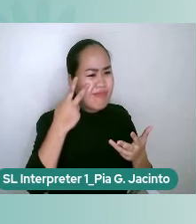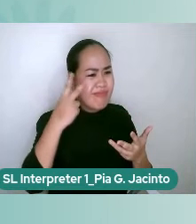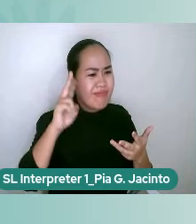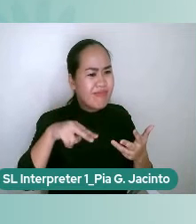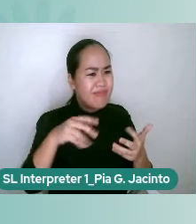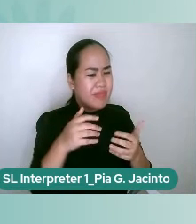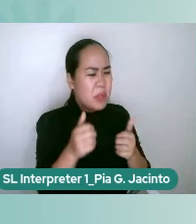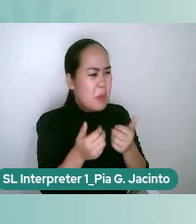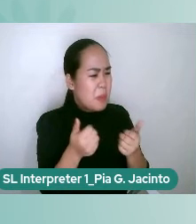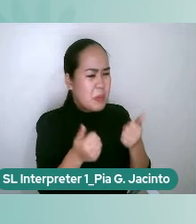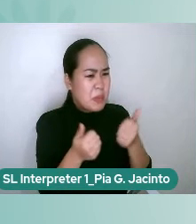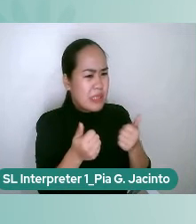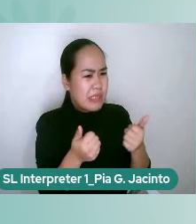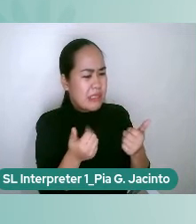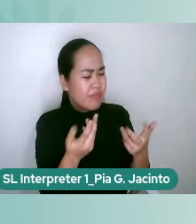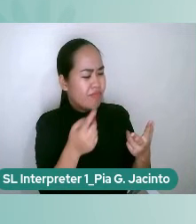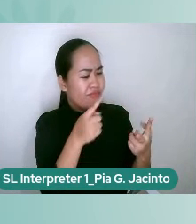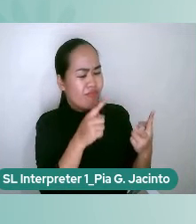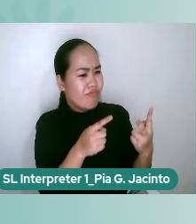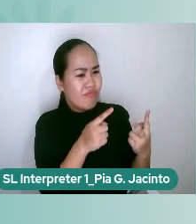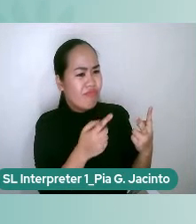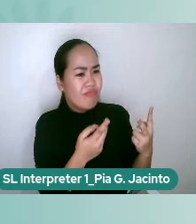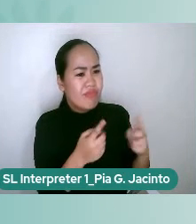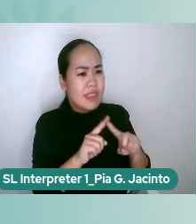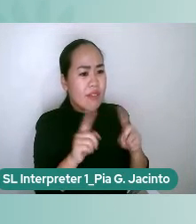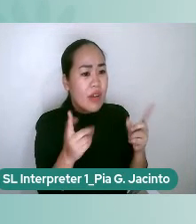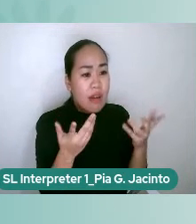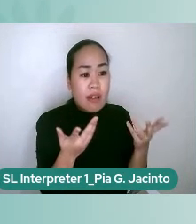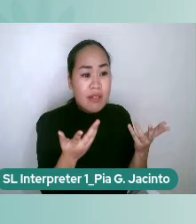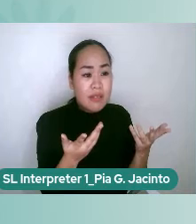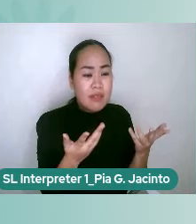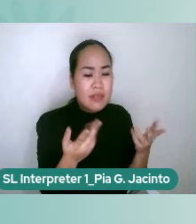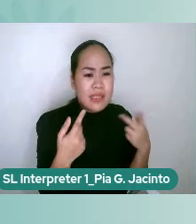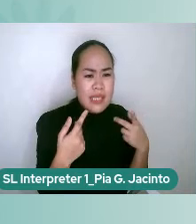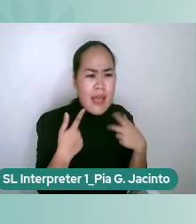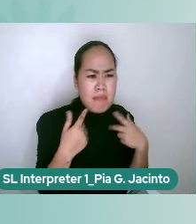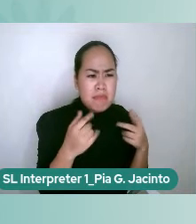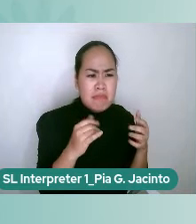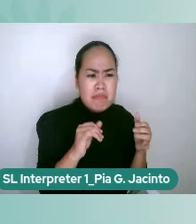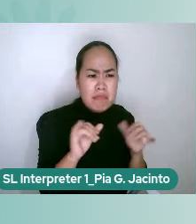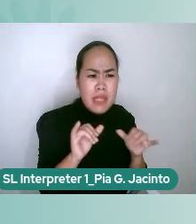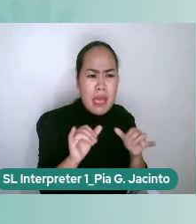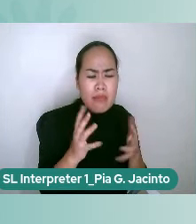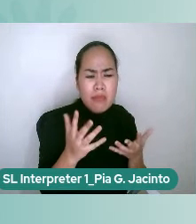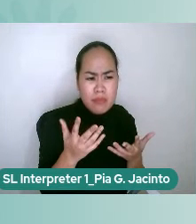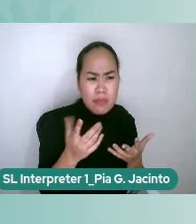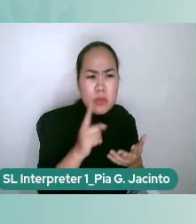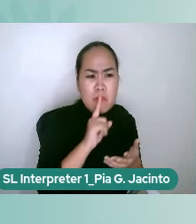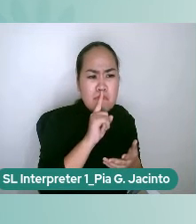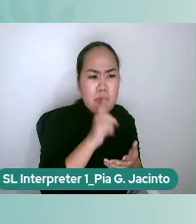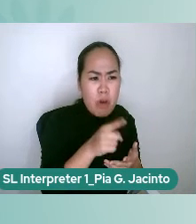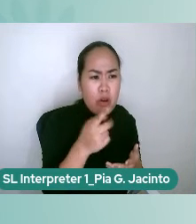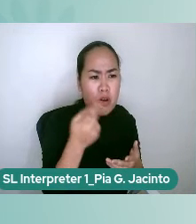very minor difference there. And frankly, I've never seen such a fantastic looking